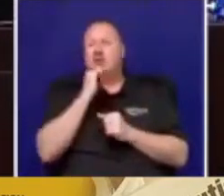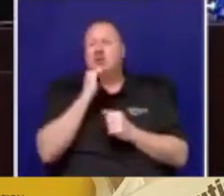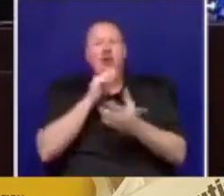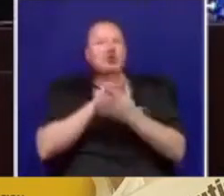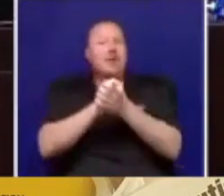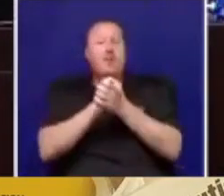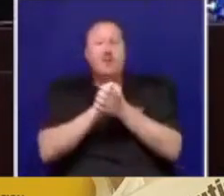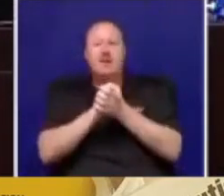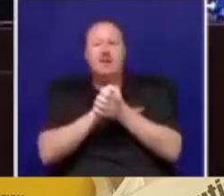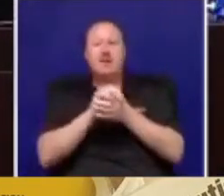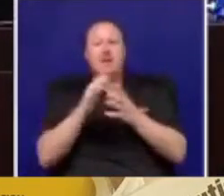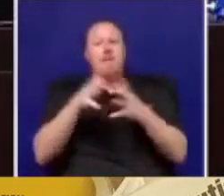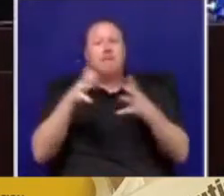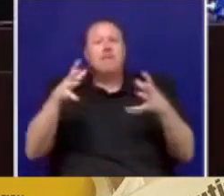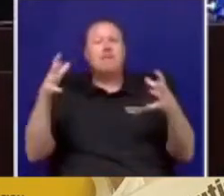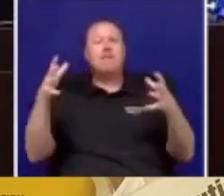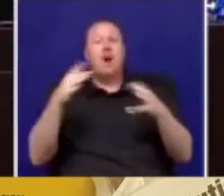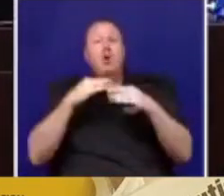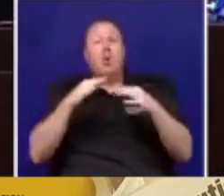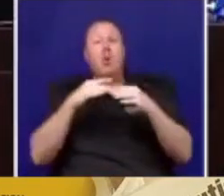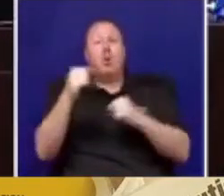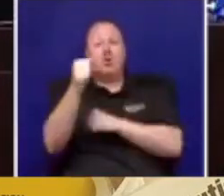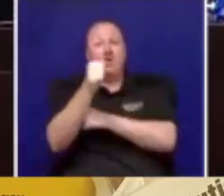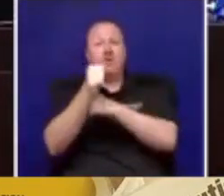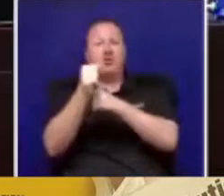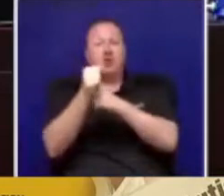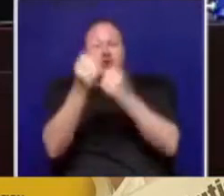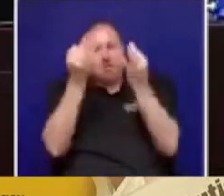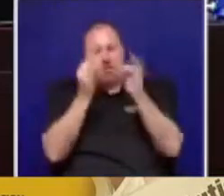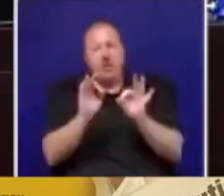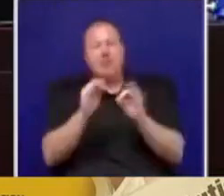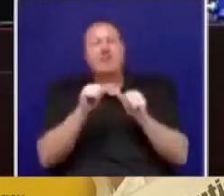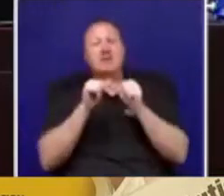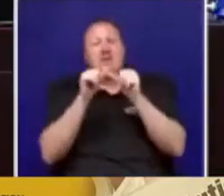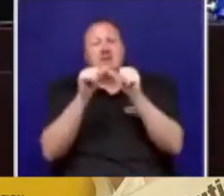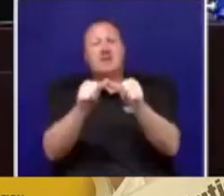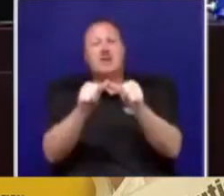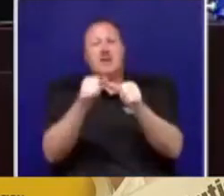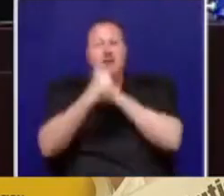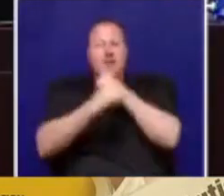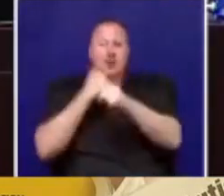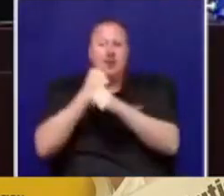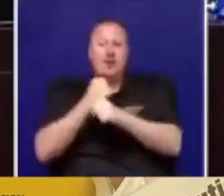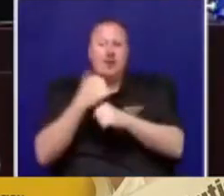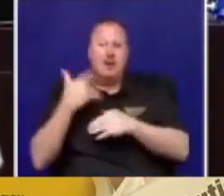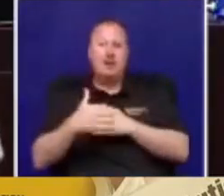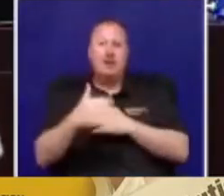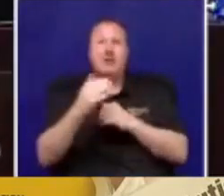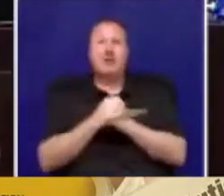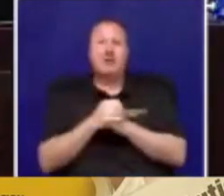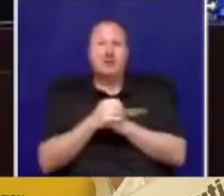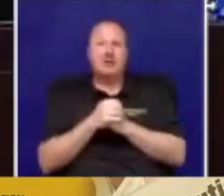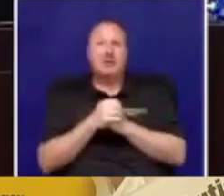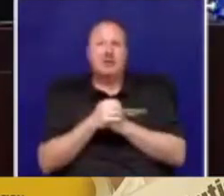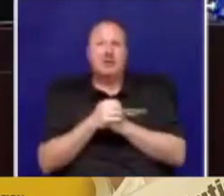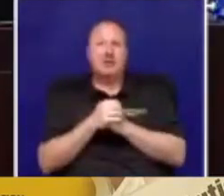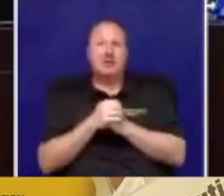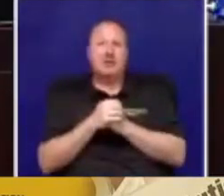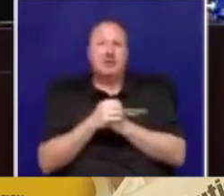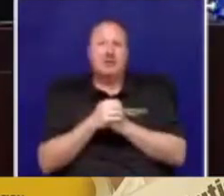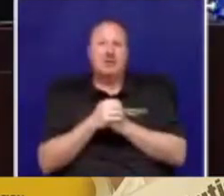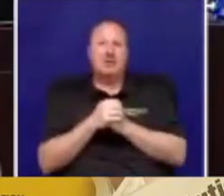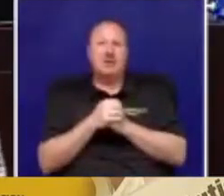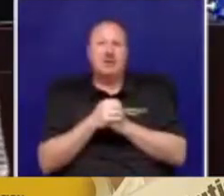building bulk water infrastructure that will be suitable and sustainable for years to come, amakhom akisana